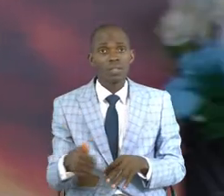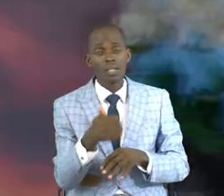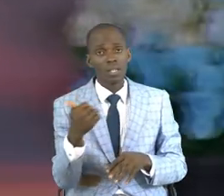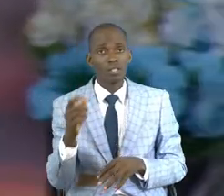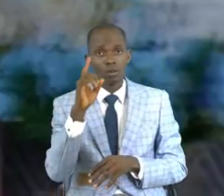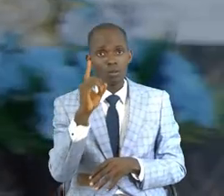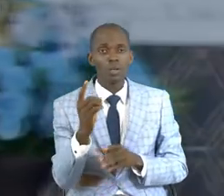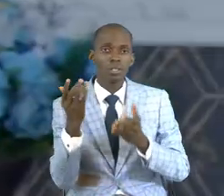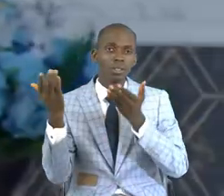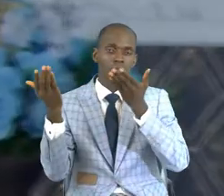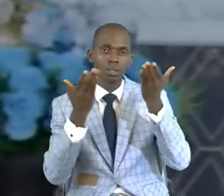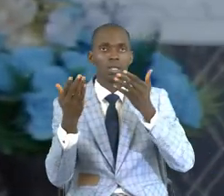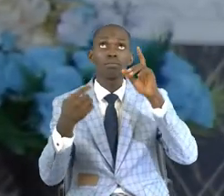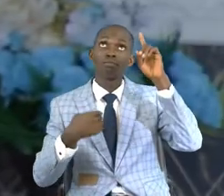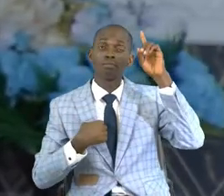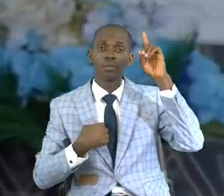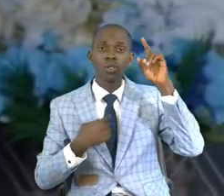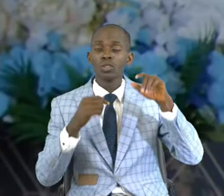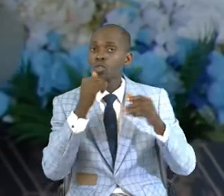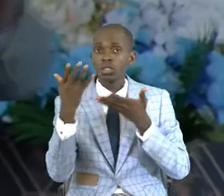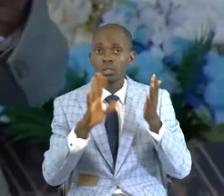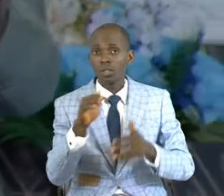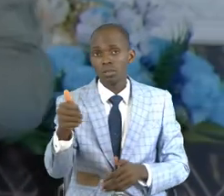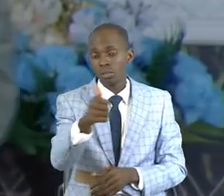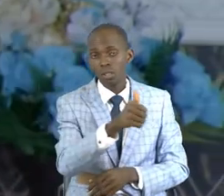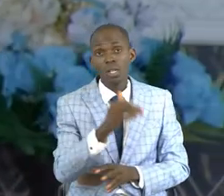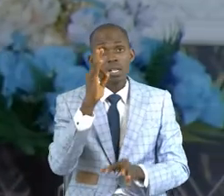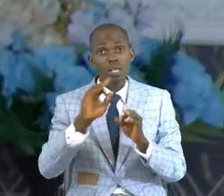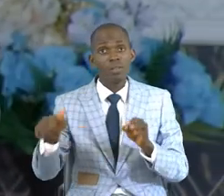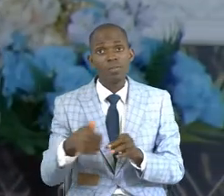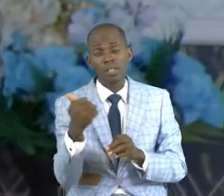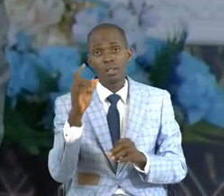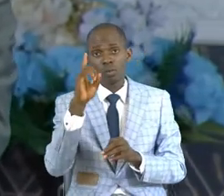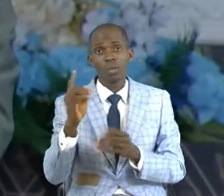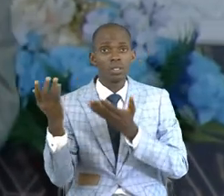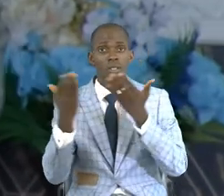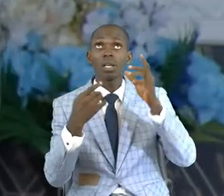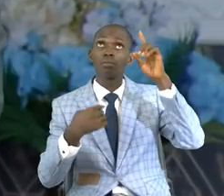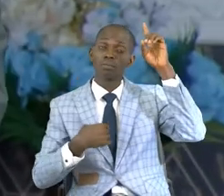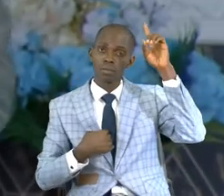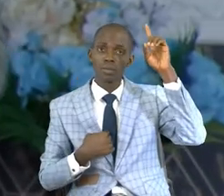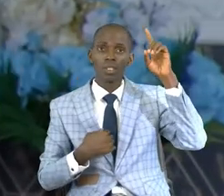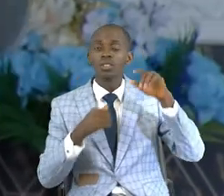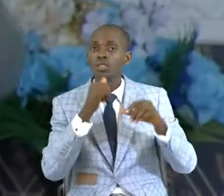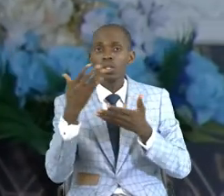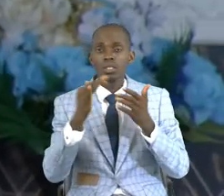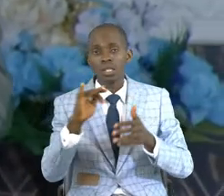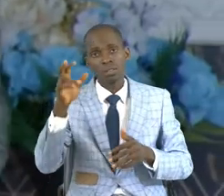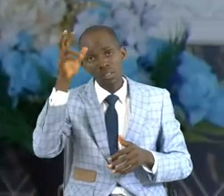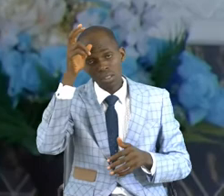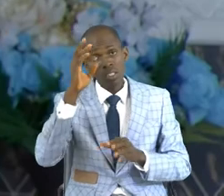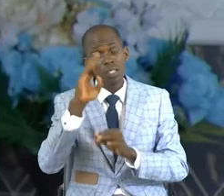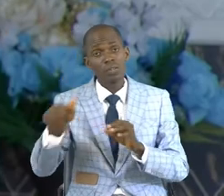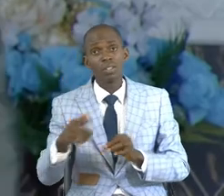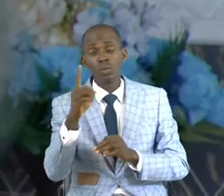me, not serving himself. If any man serve me, not serving Satan. If any man serve